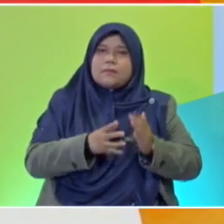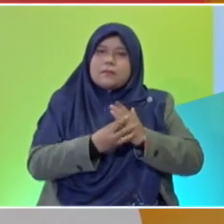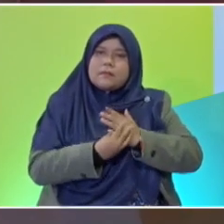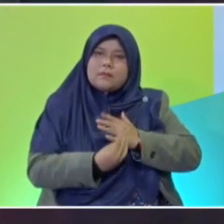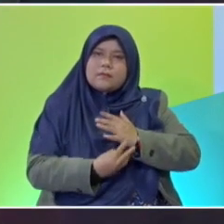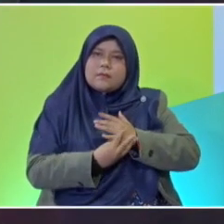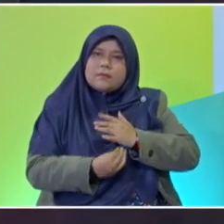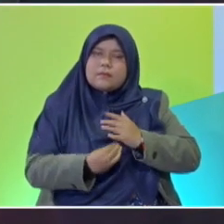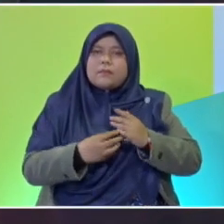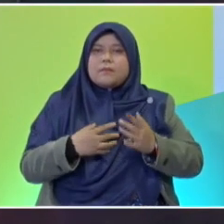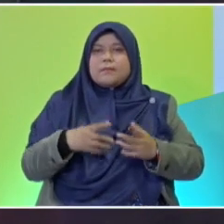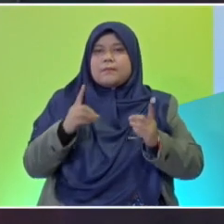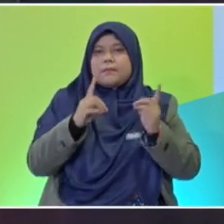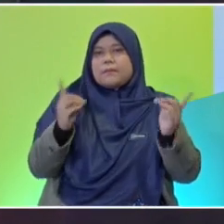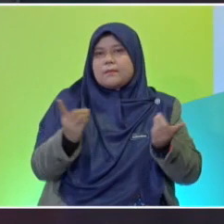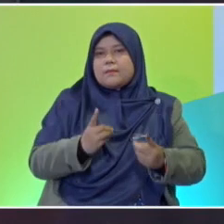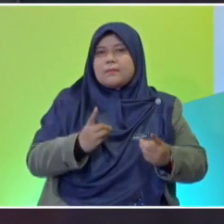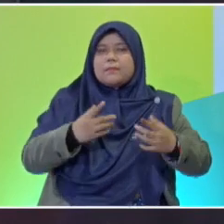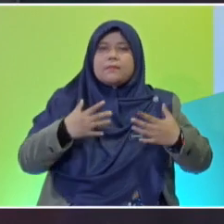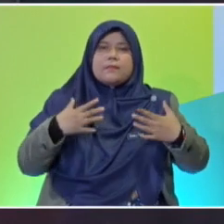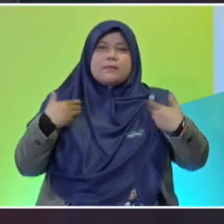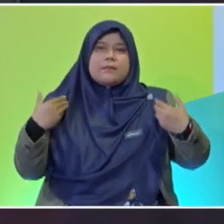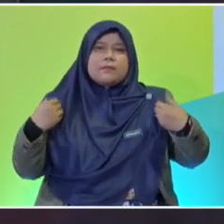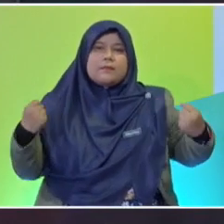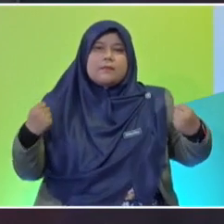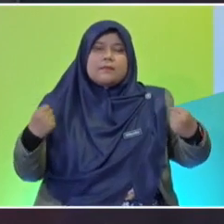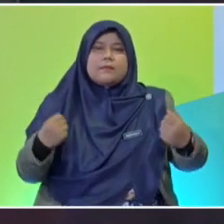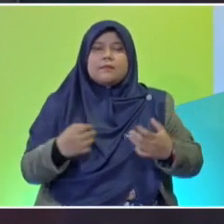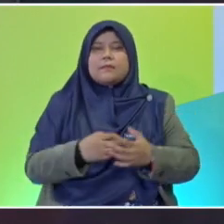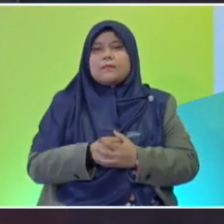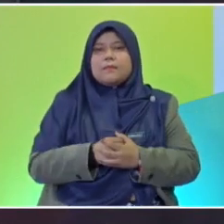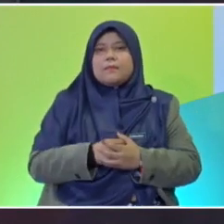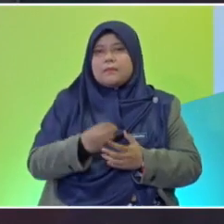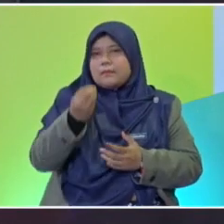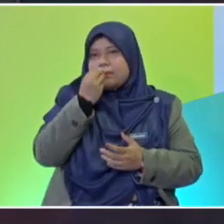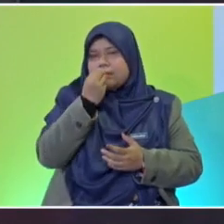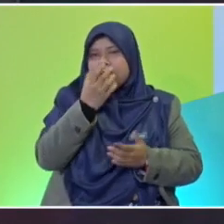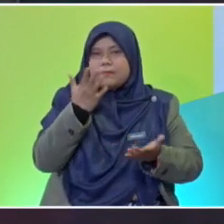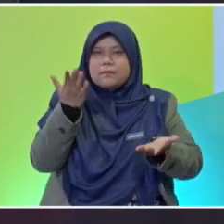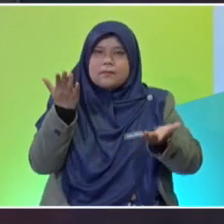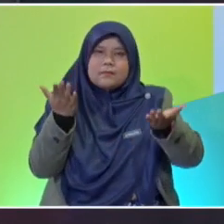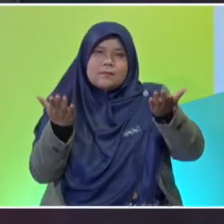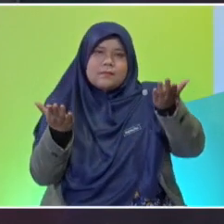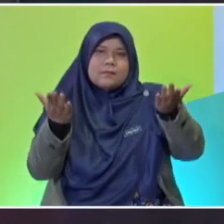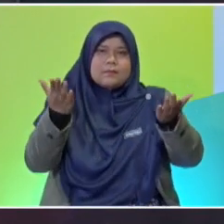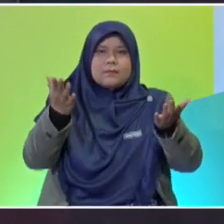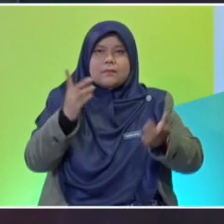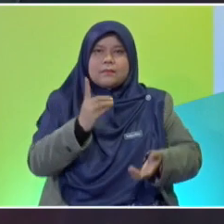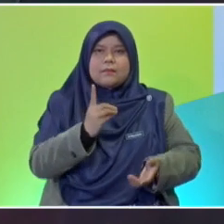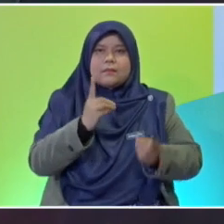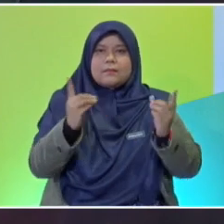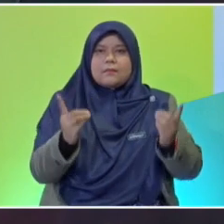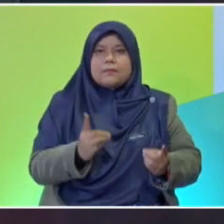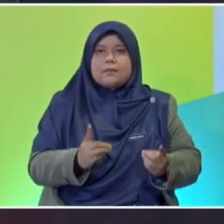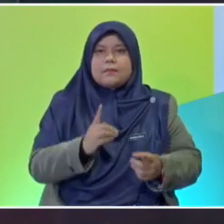to make sure our diet is healthy. Yes. We need to eat in a balanced diet. Yes, you're right. Teacher,